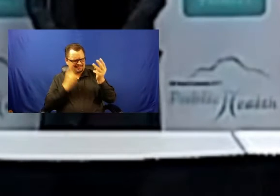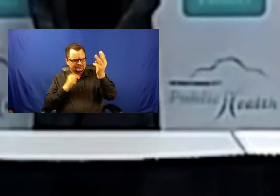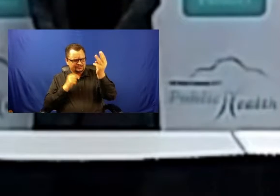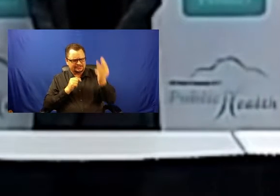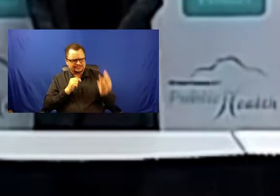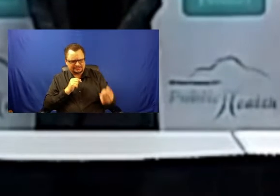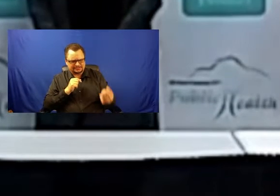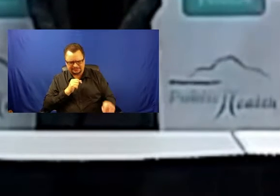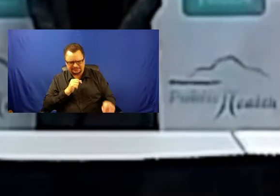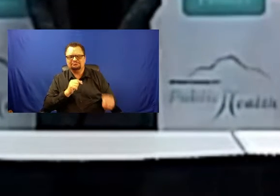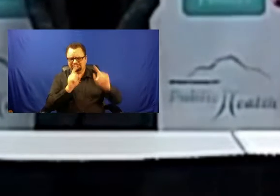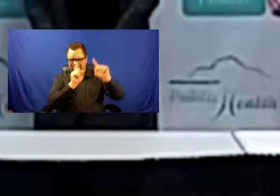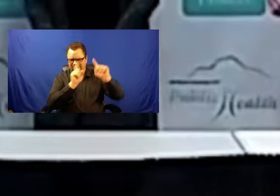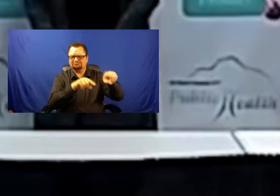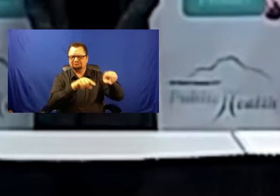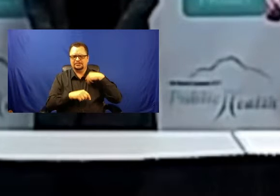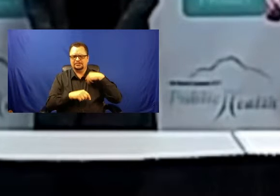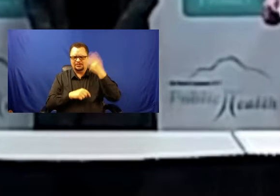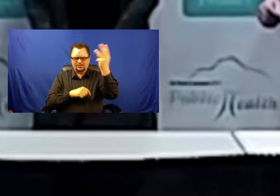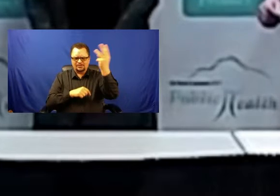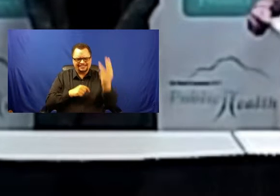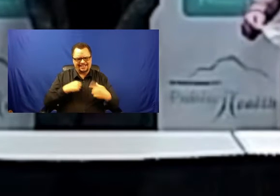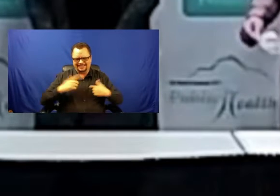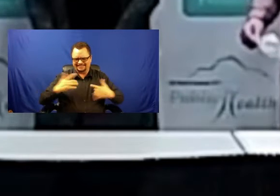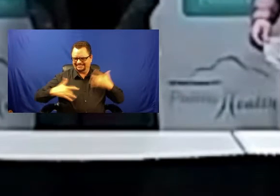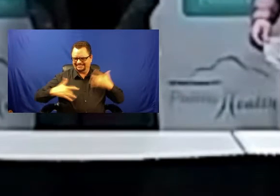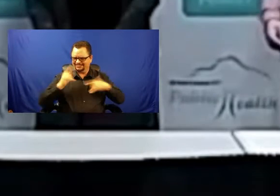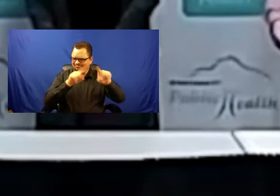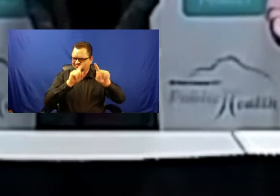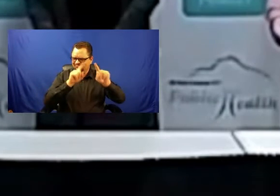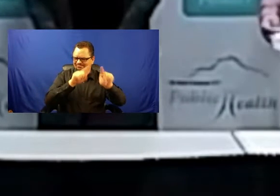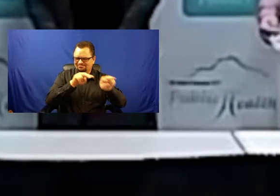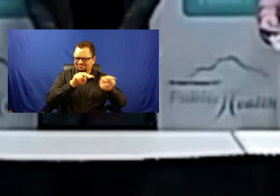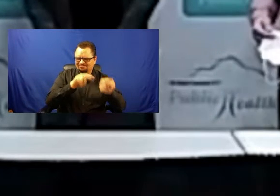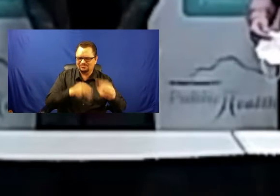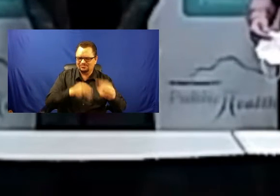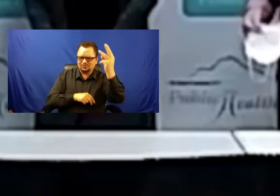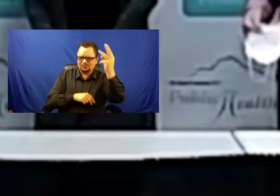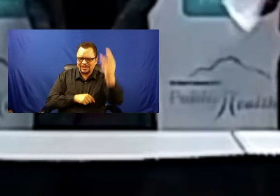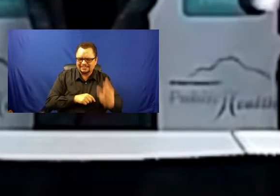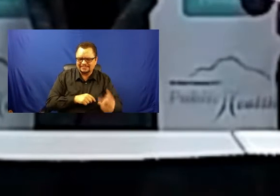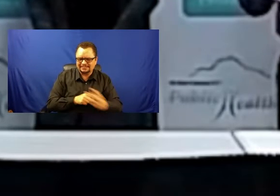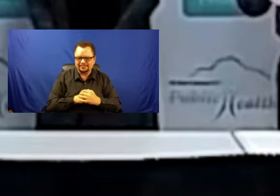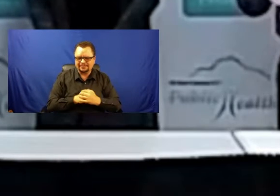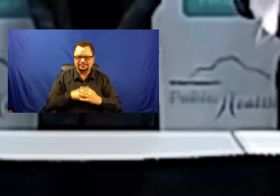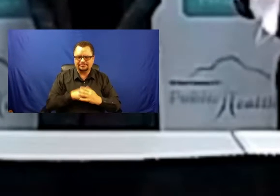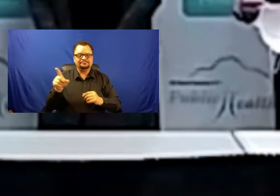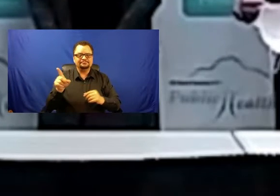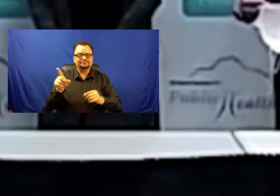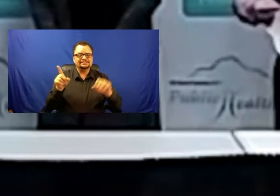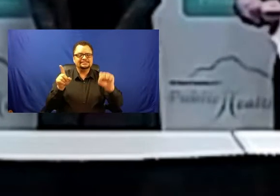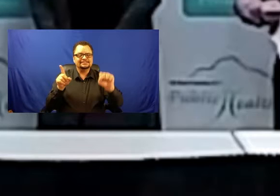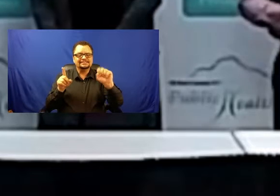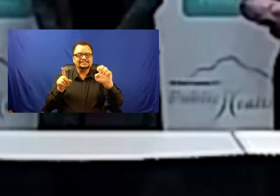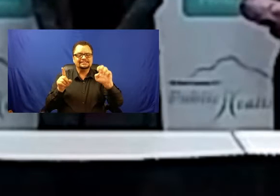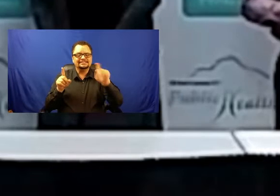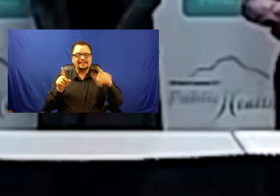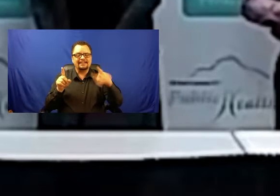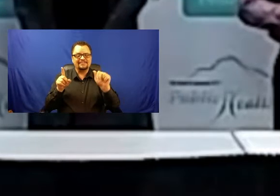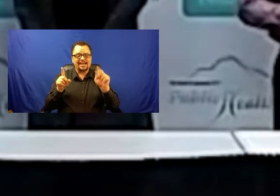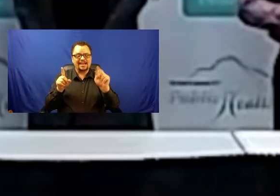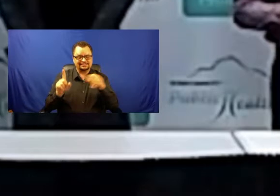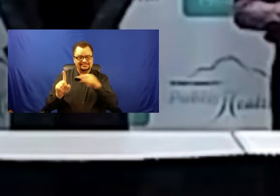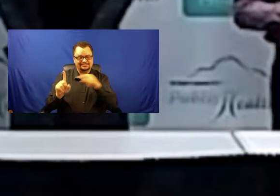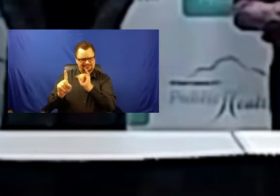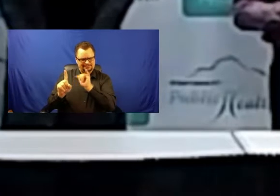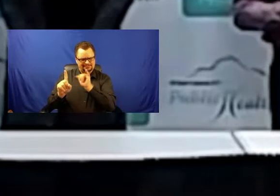person who Thank you. literally prepares the vaccine every week. Yep. So you were awesome. Thank you. Thank you. Can I say a few words? Is that okay? Please.